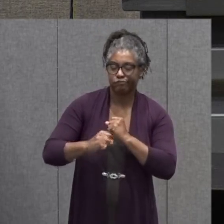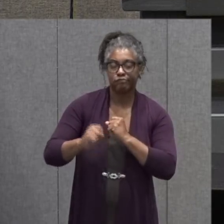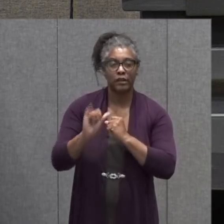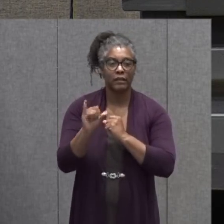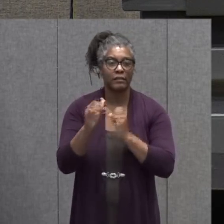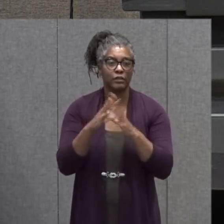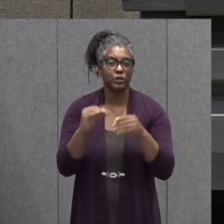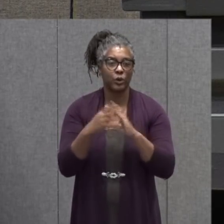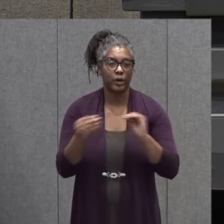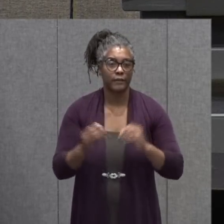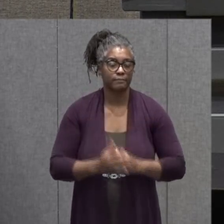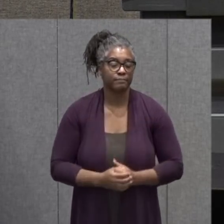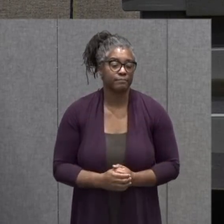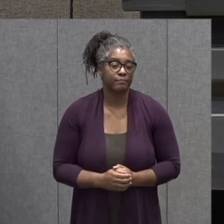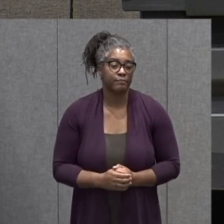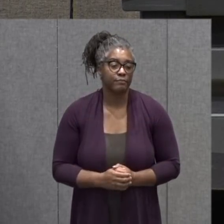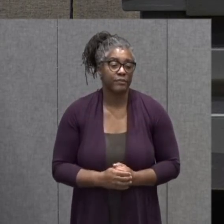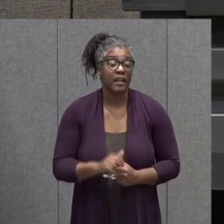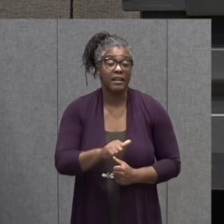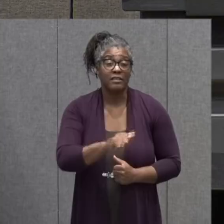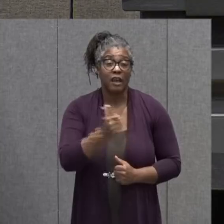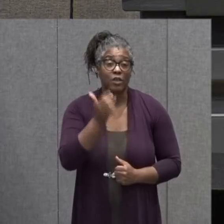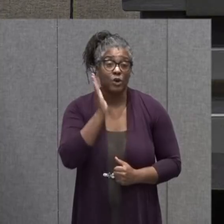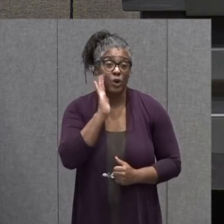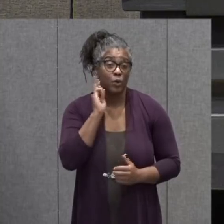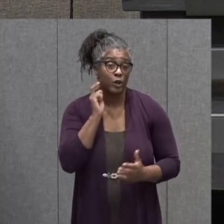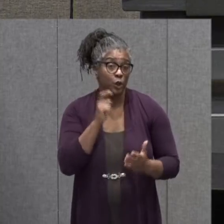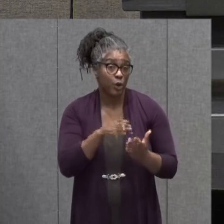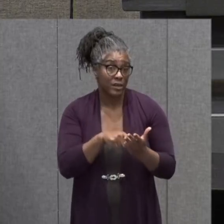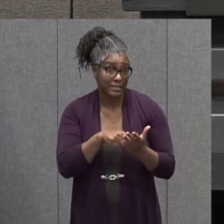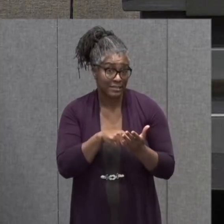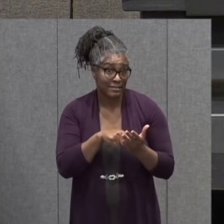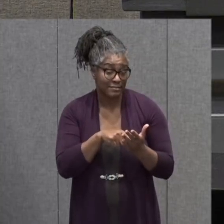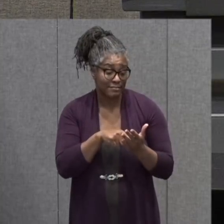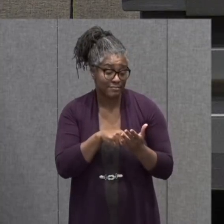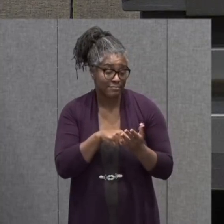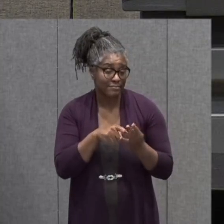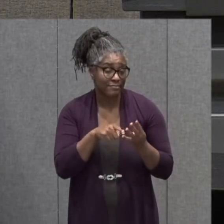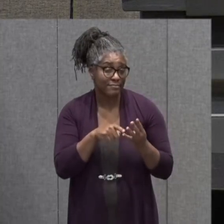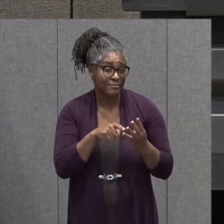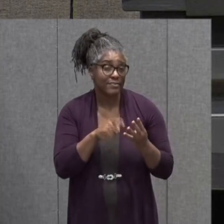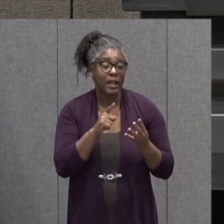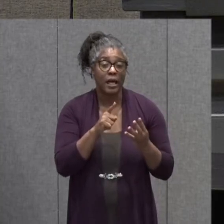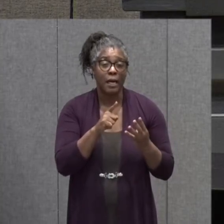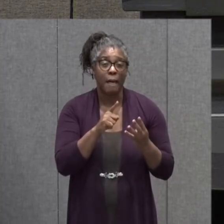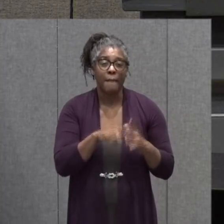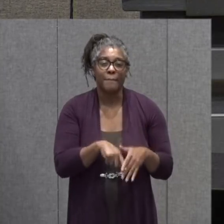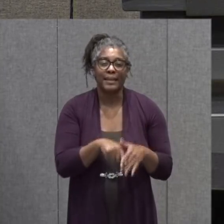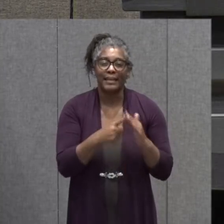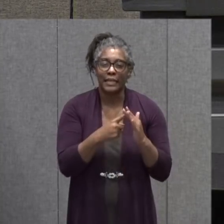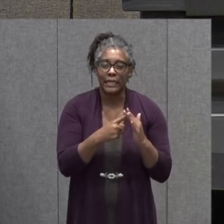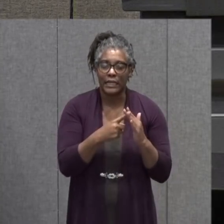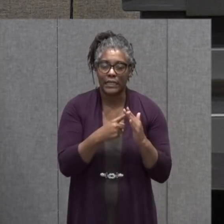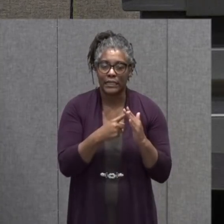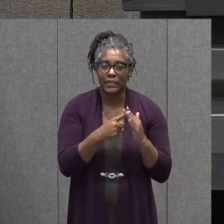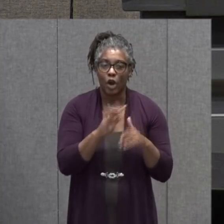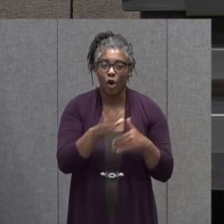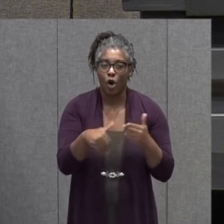Another thing about fairy tales you're going to notice is the beginning. Think to yourself, what do you think all fairy tales start